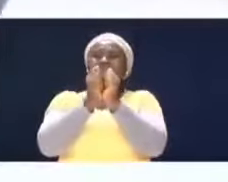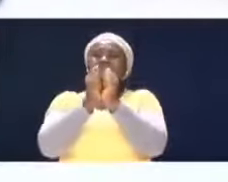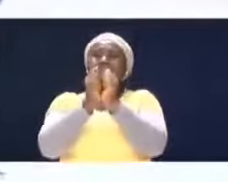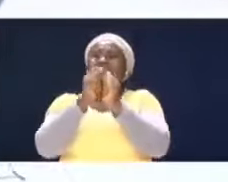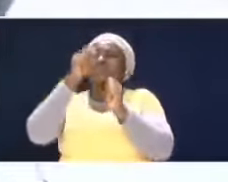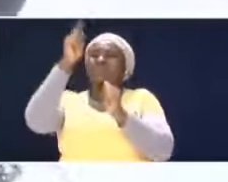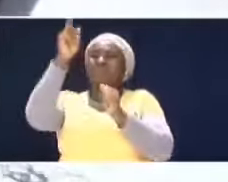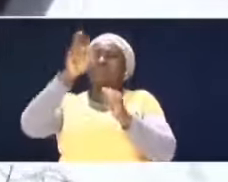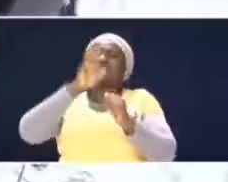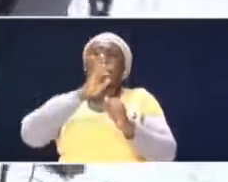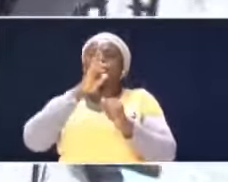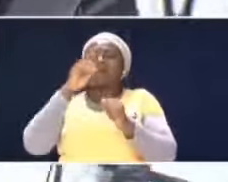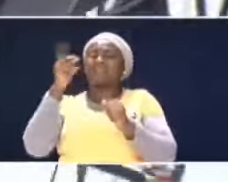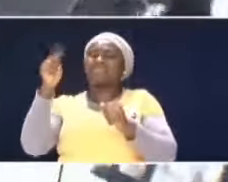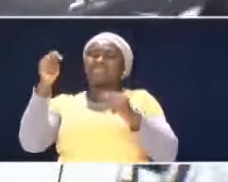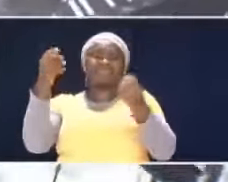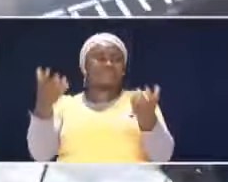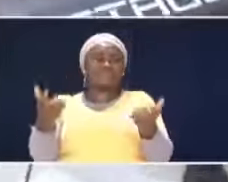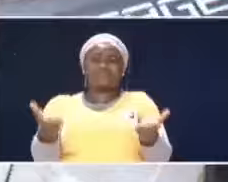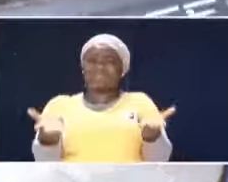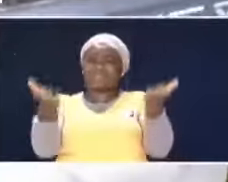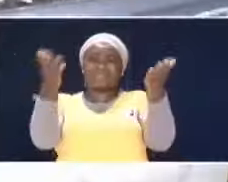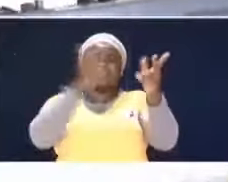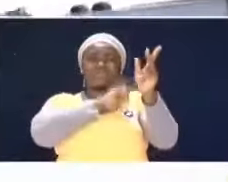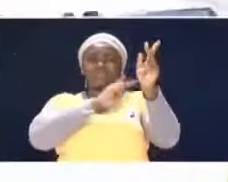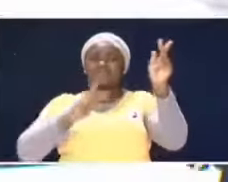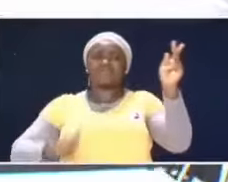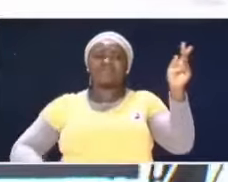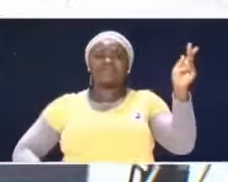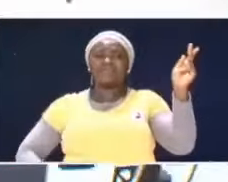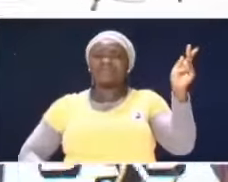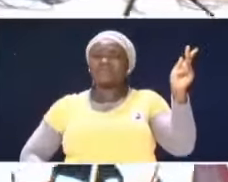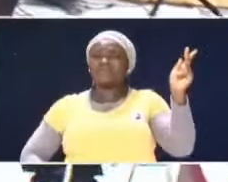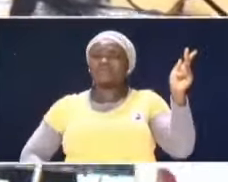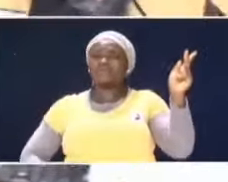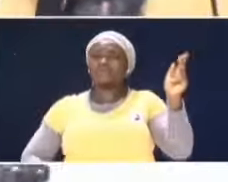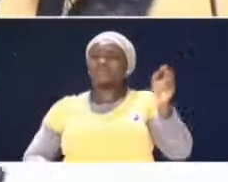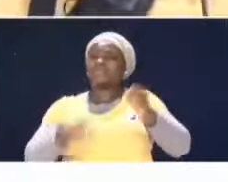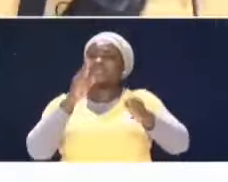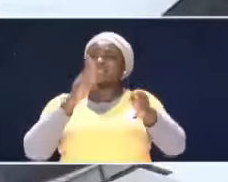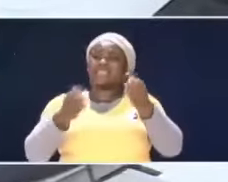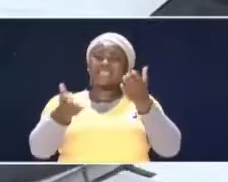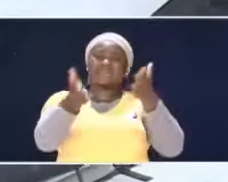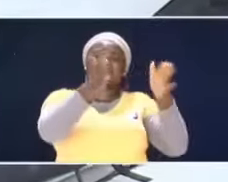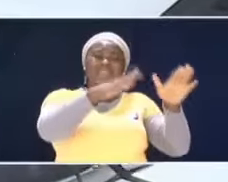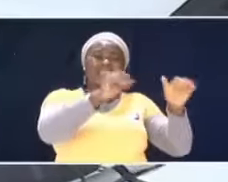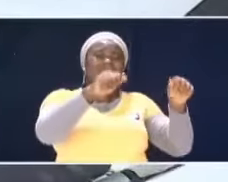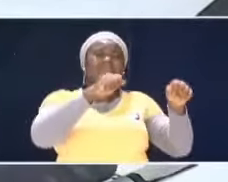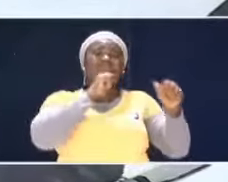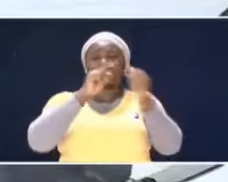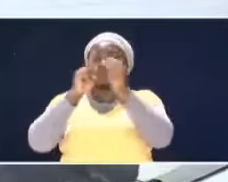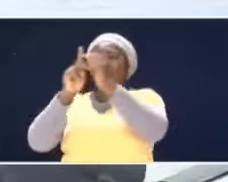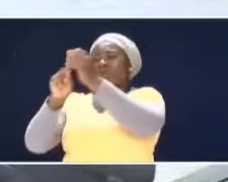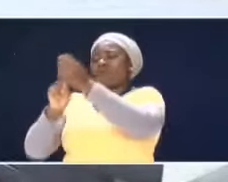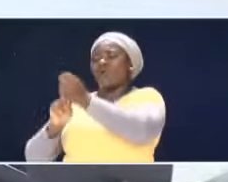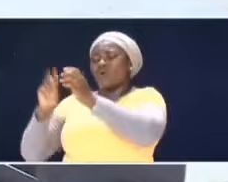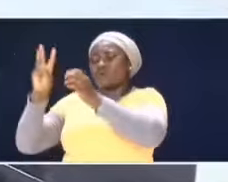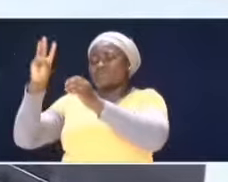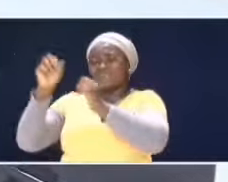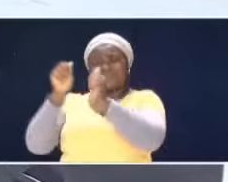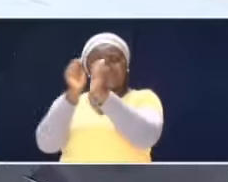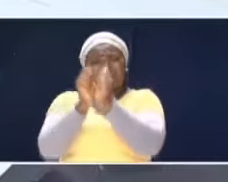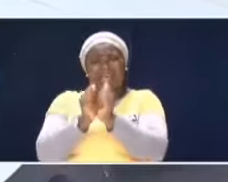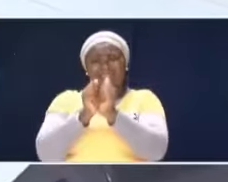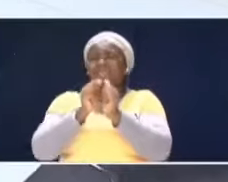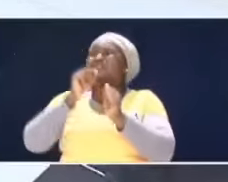You are the risen King. If death could not hold him down, death cannot hold me down. You are